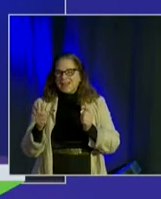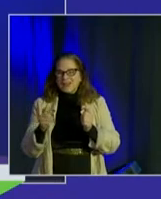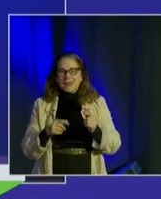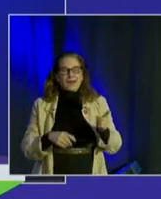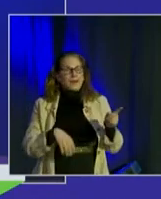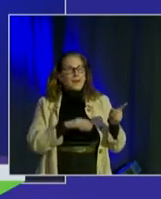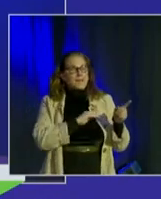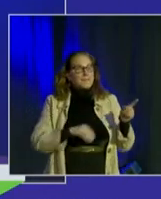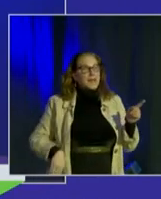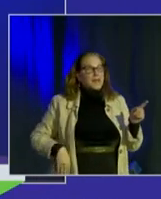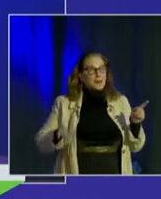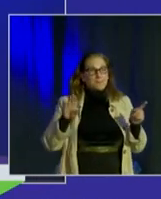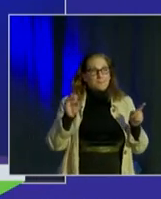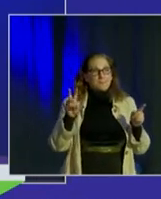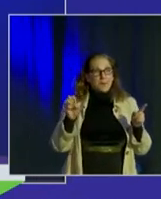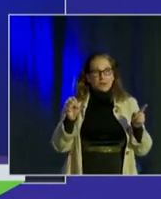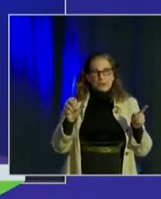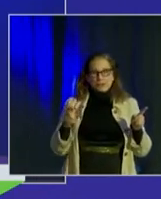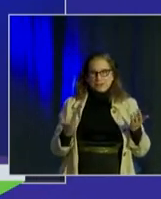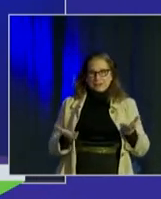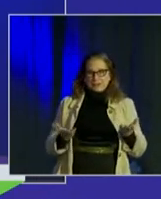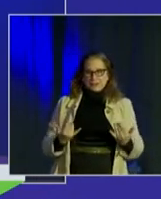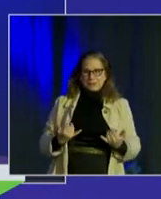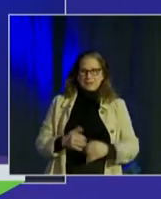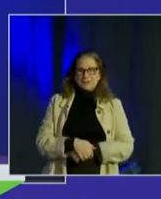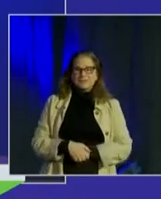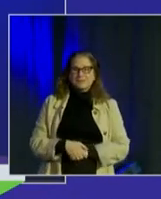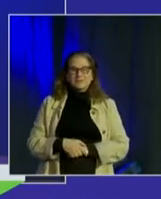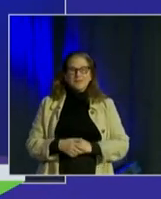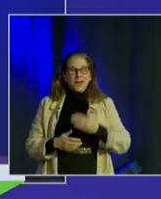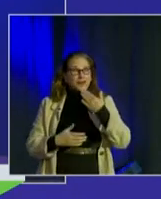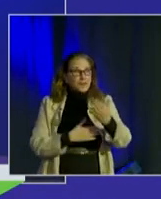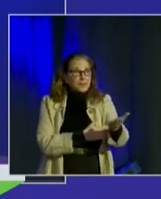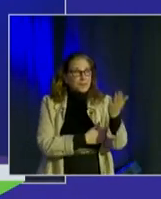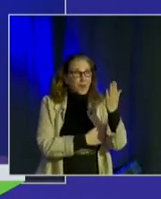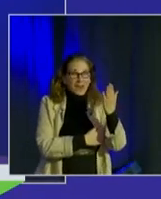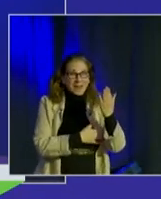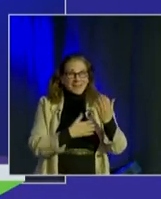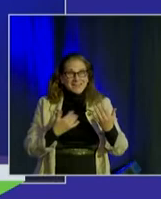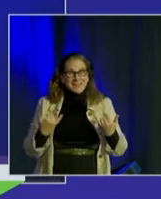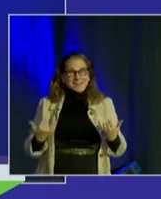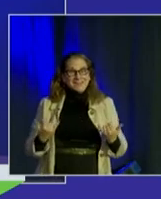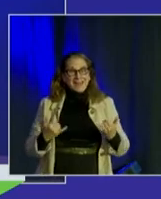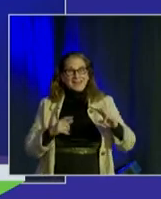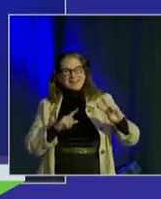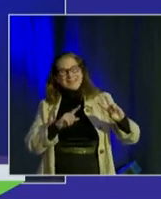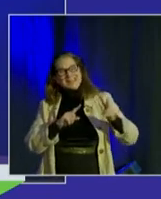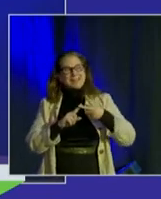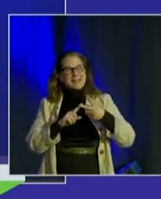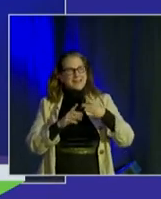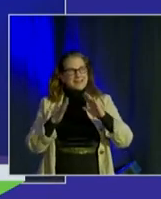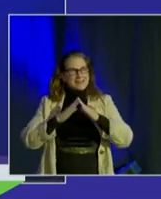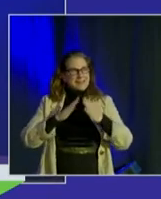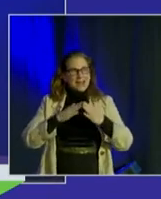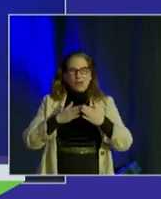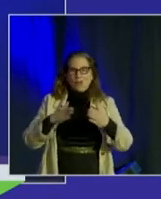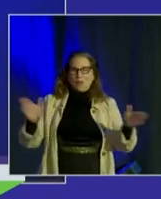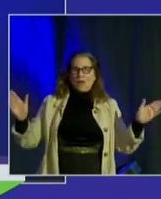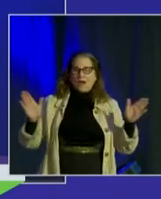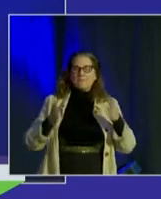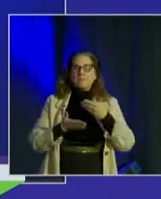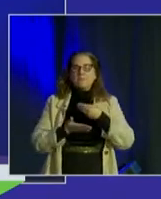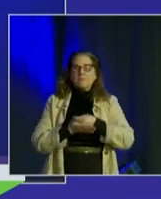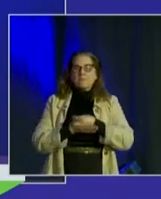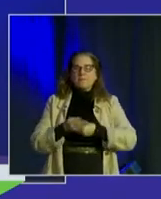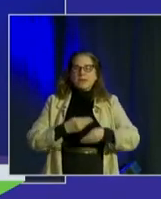Good morning, DC. It's wonderful to be with you at our second citywide budget engagement forum. I've said